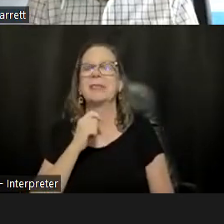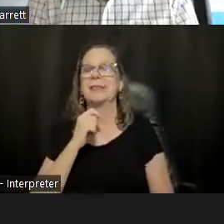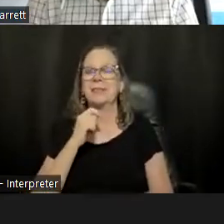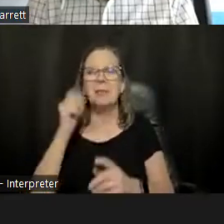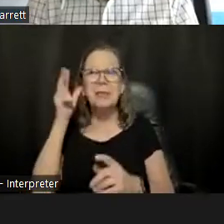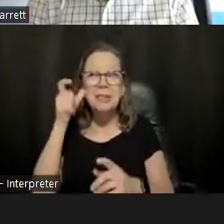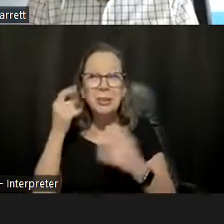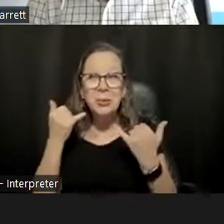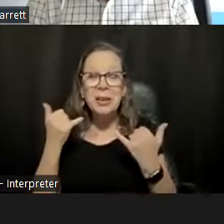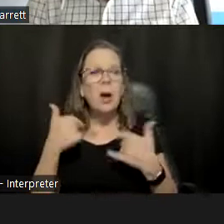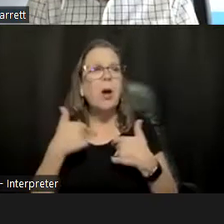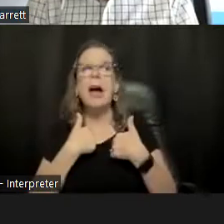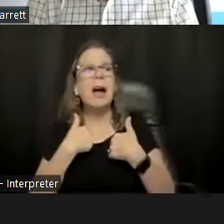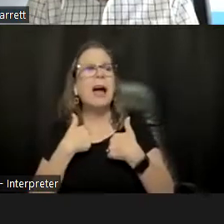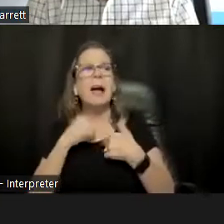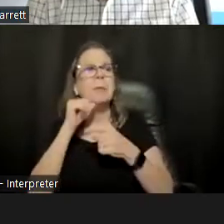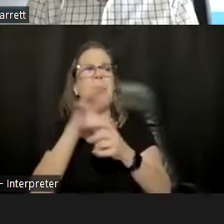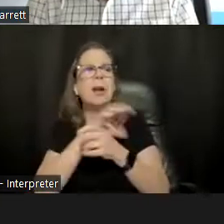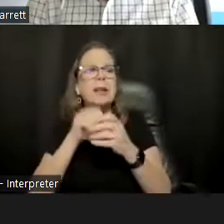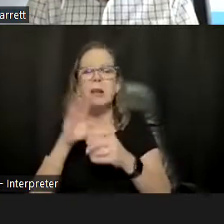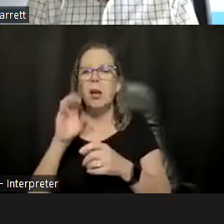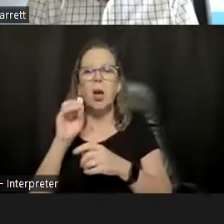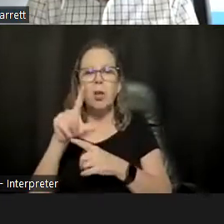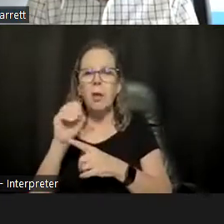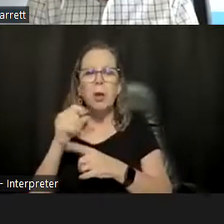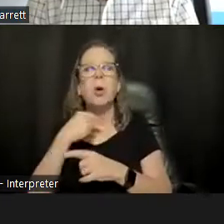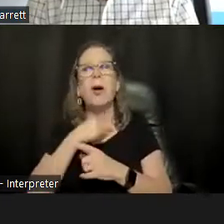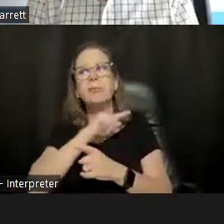not actually in Colorado. I'm in Illinois.